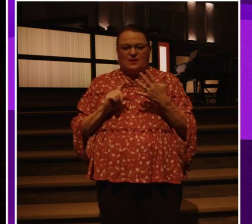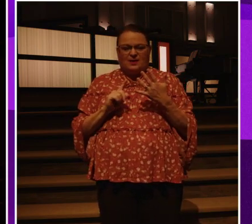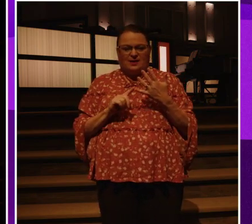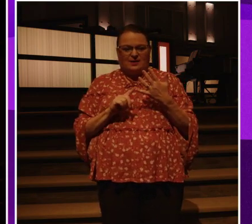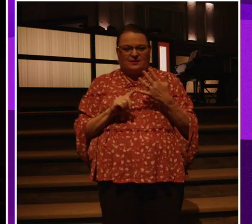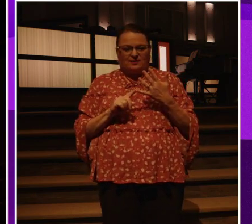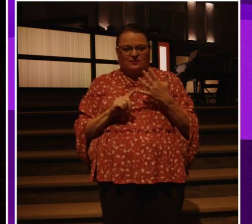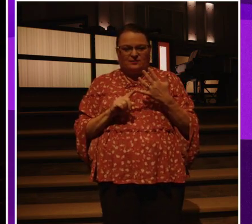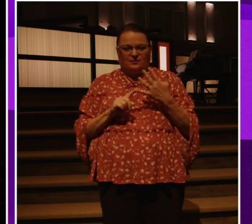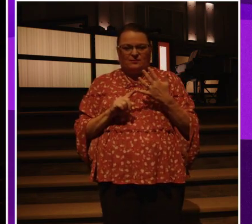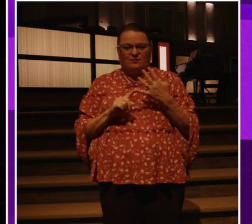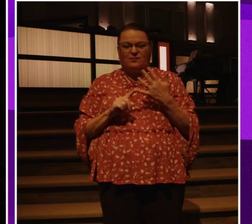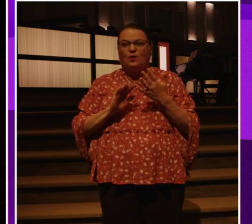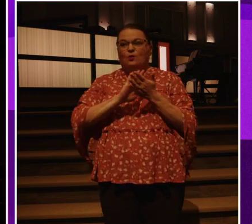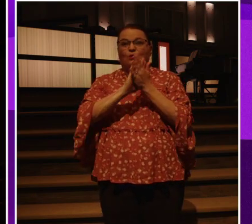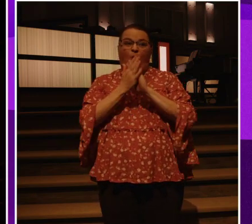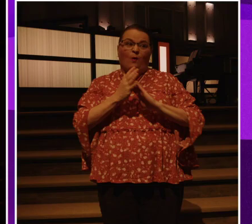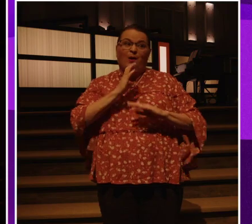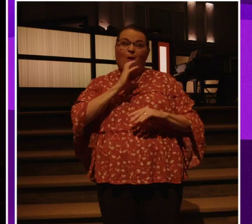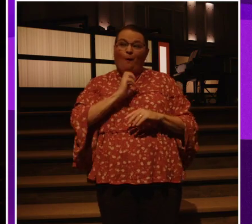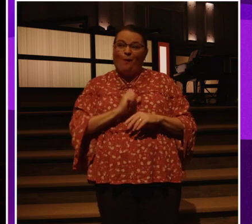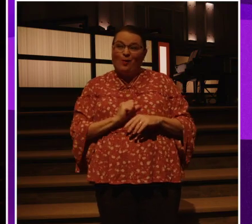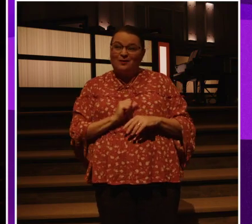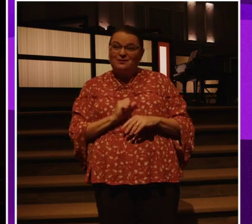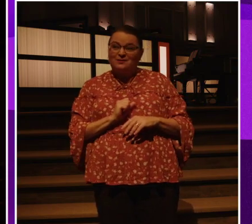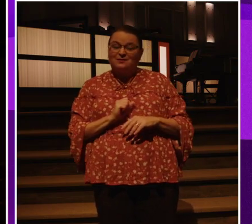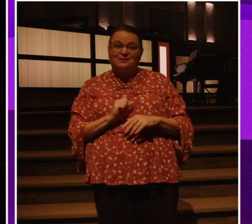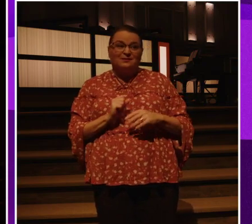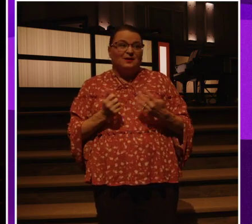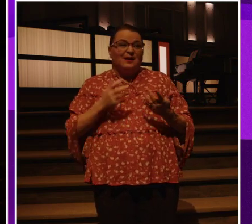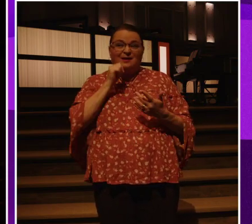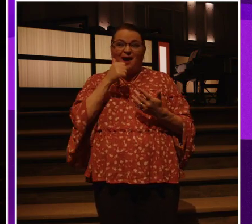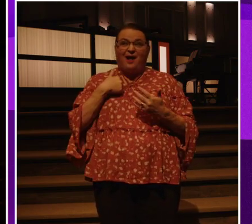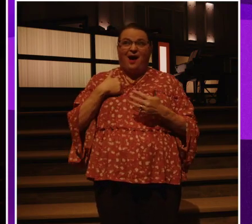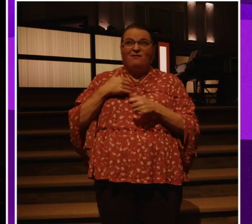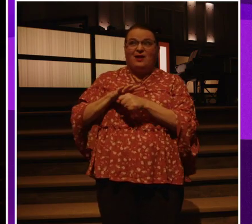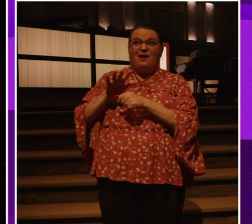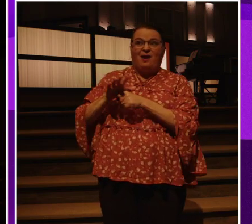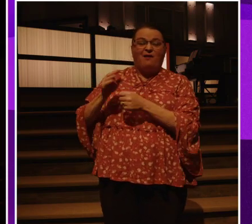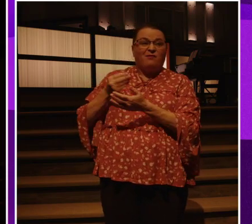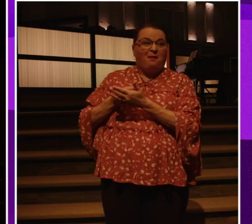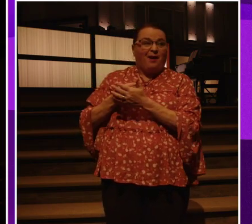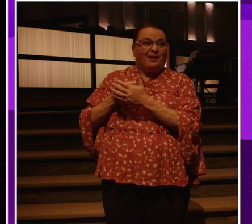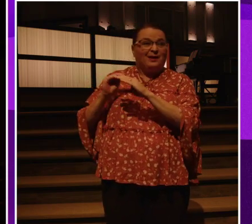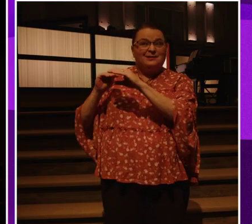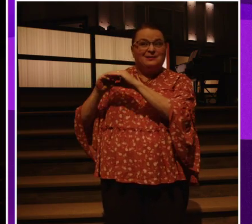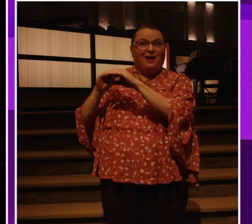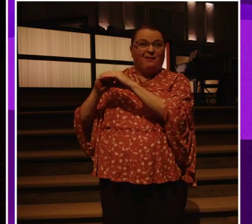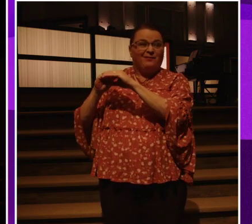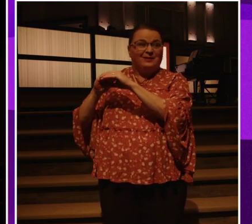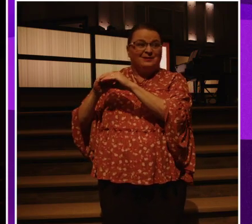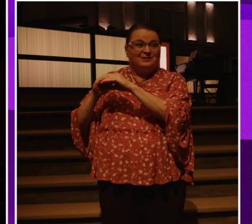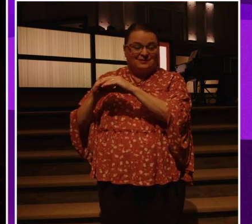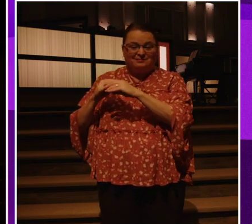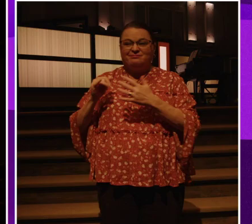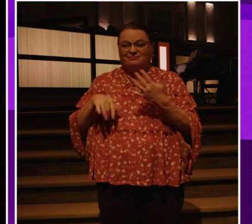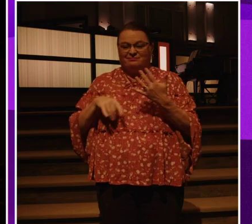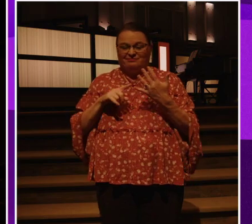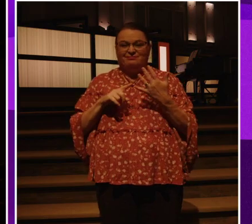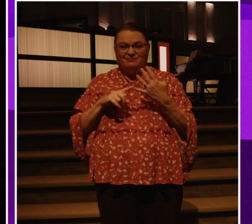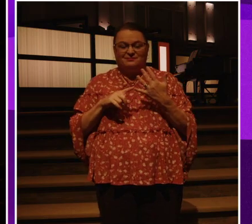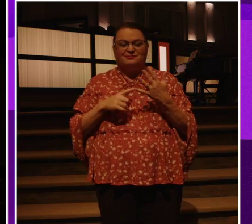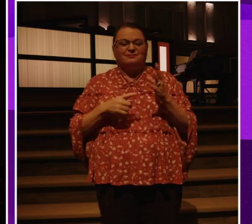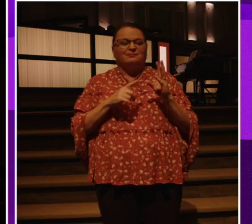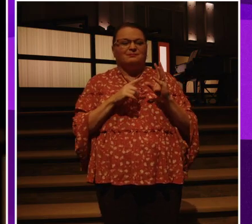that, but growing old and having a lack of savings. that too was an issue.